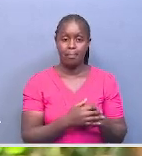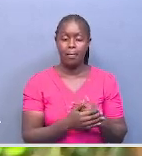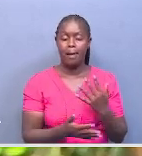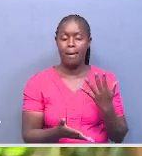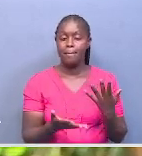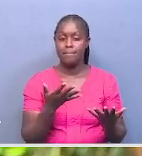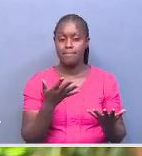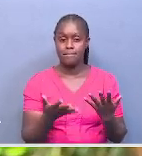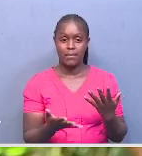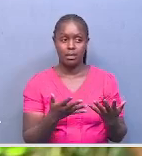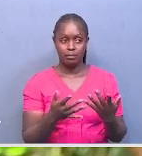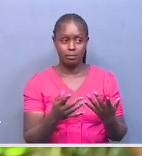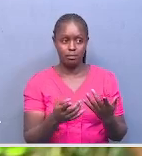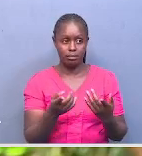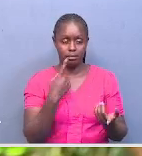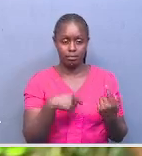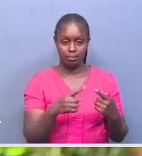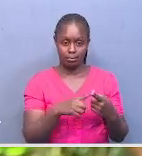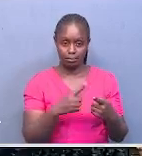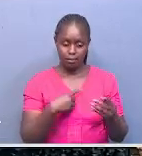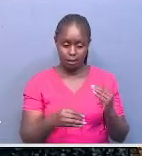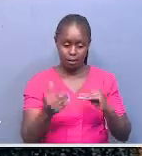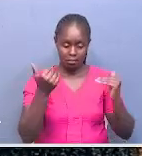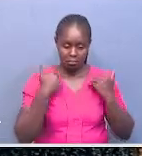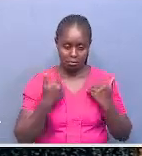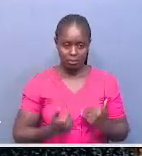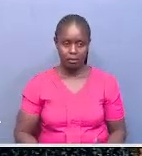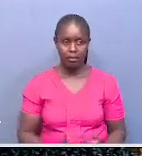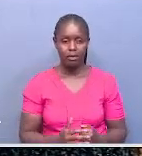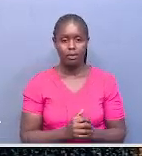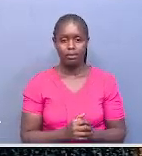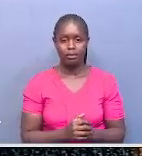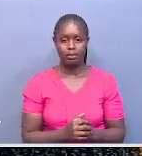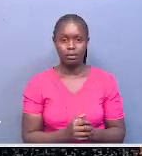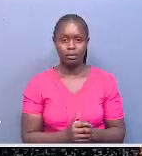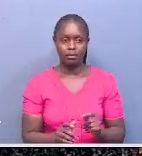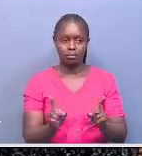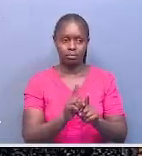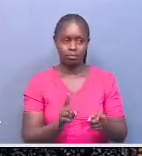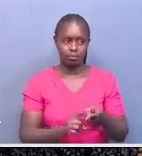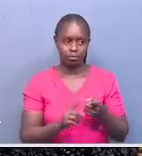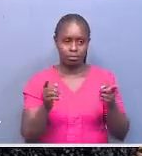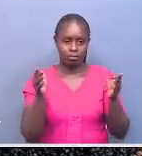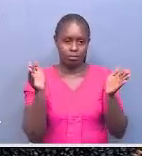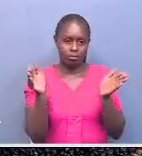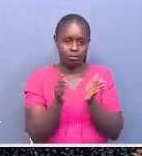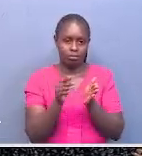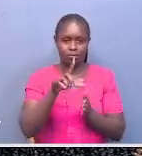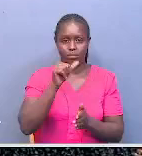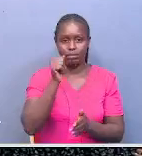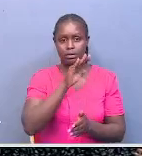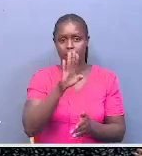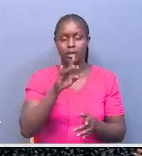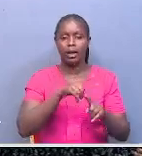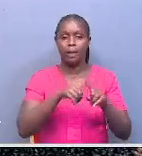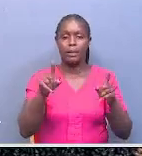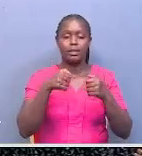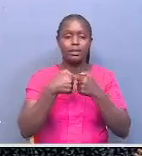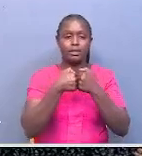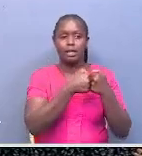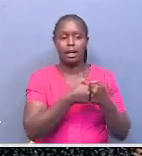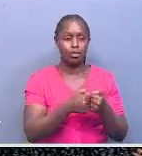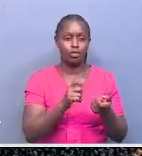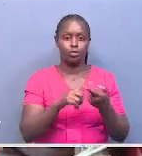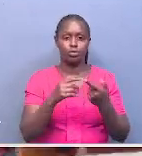maybe wakuja waniuze mimi mwenyewe. He now runs his own small lab in Kerugoya town, but still struggles to